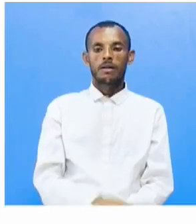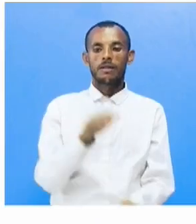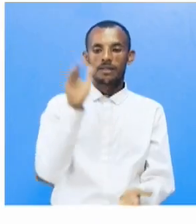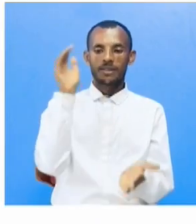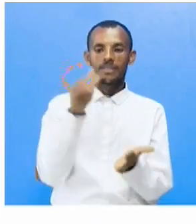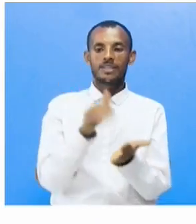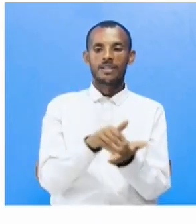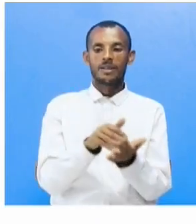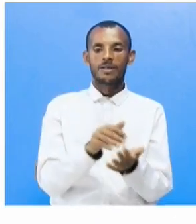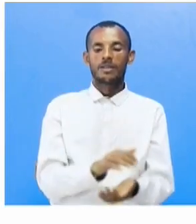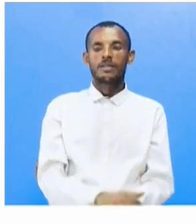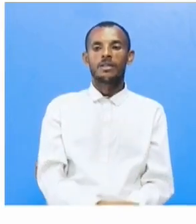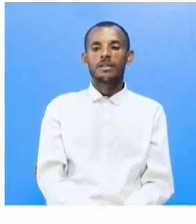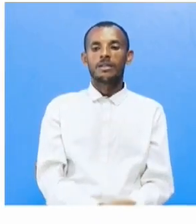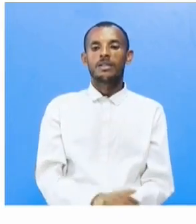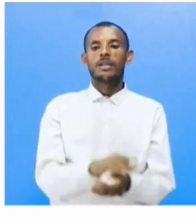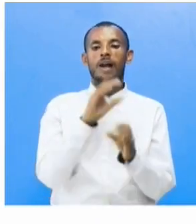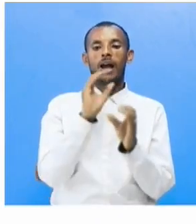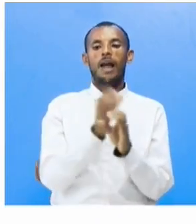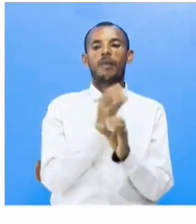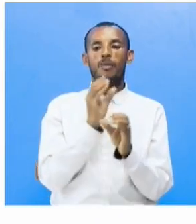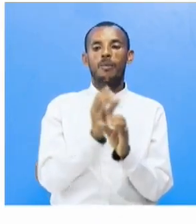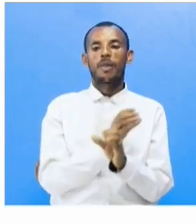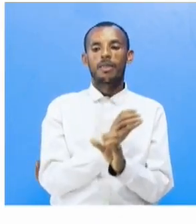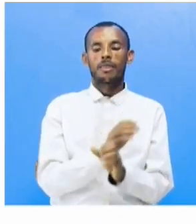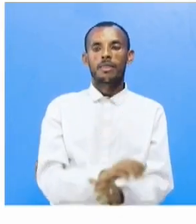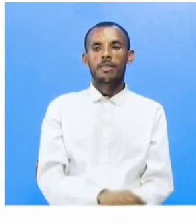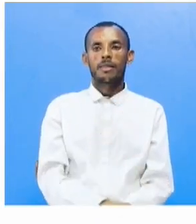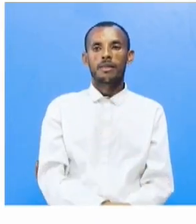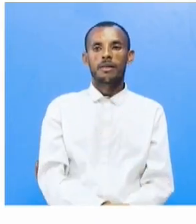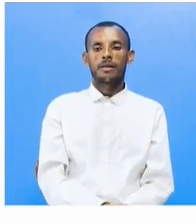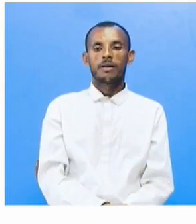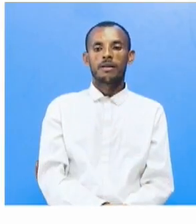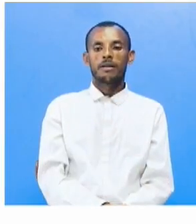18,000. Calculate